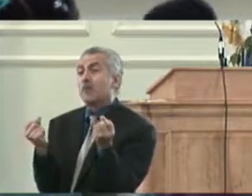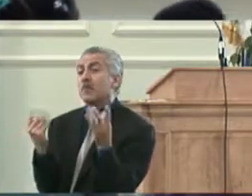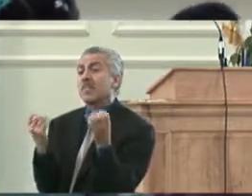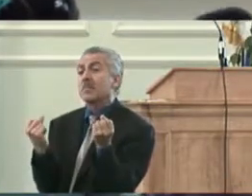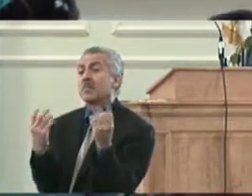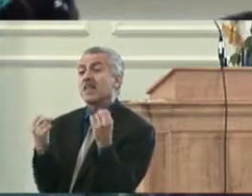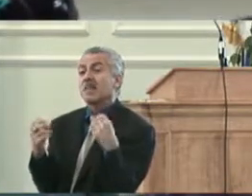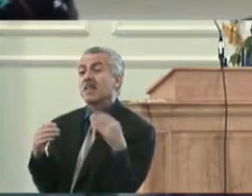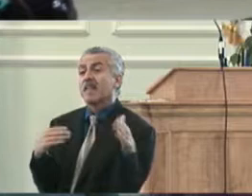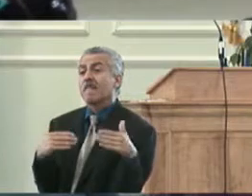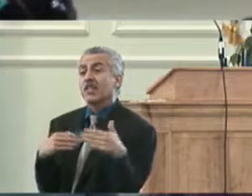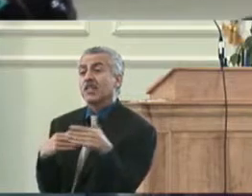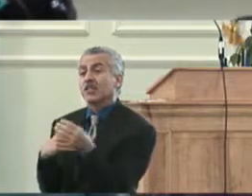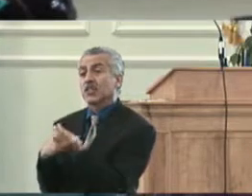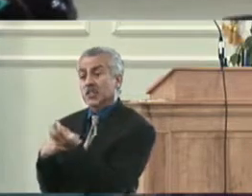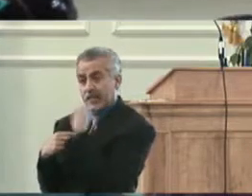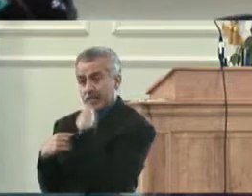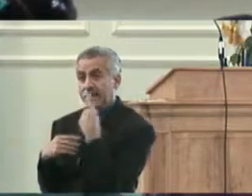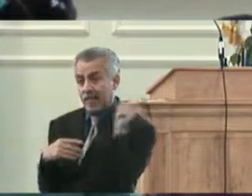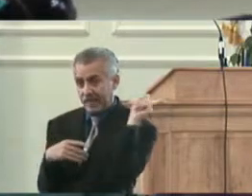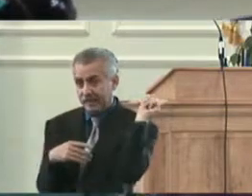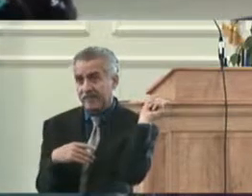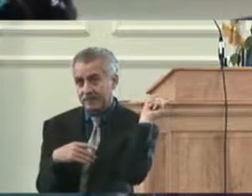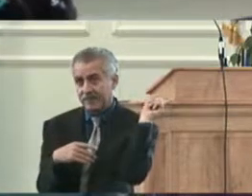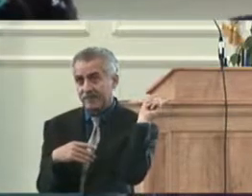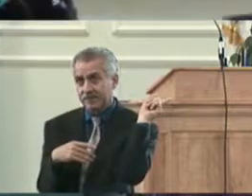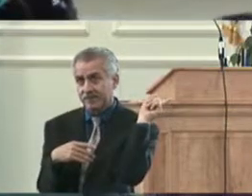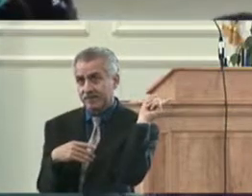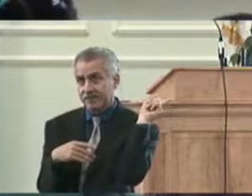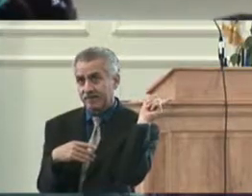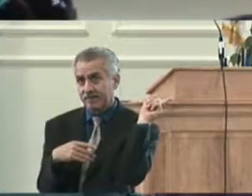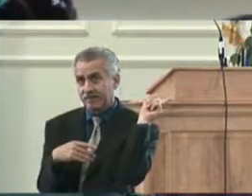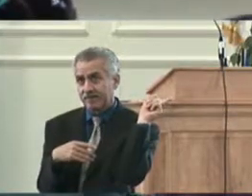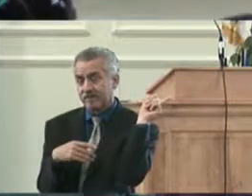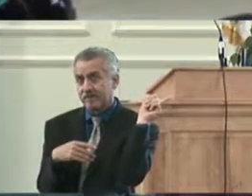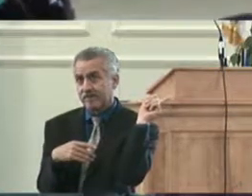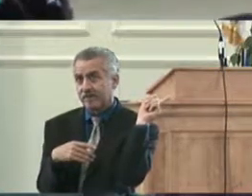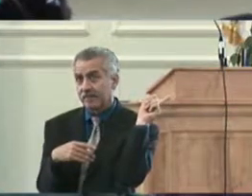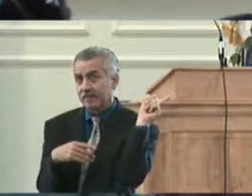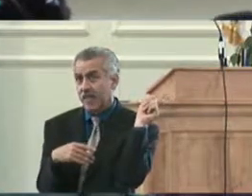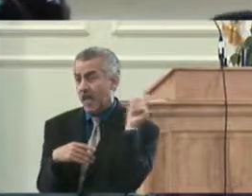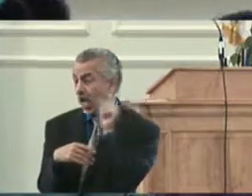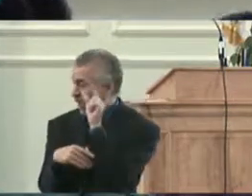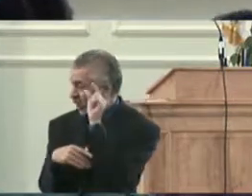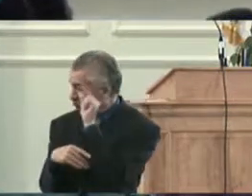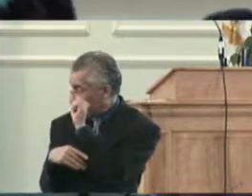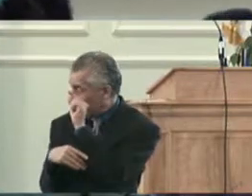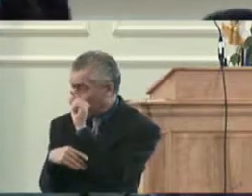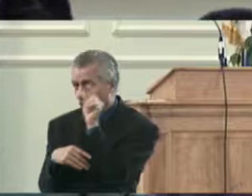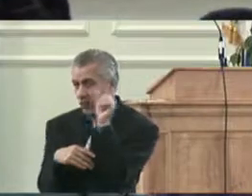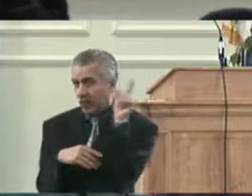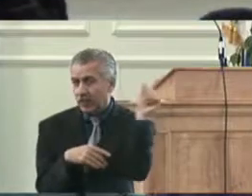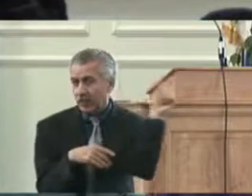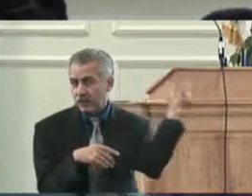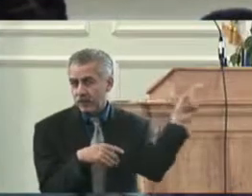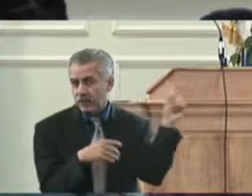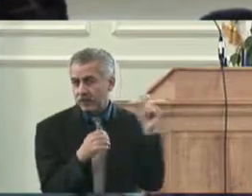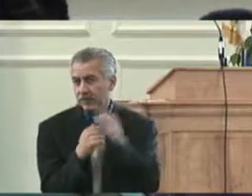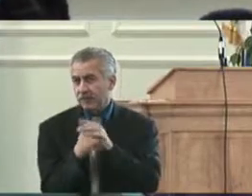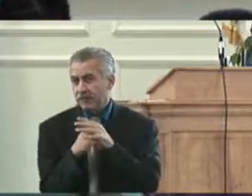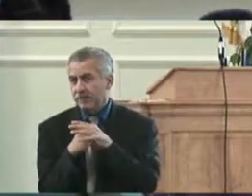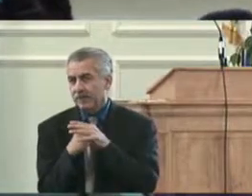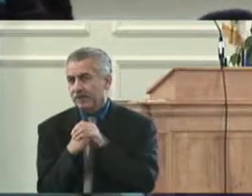the water flea, next. Did you know there's a water flea? They are so tiny, and